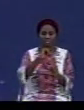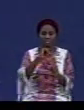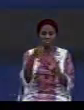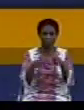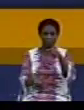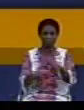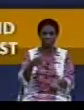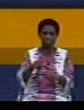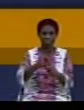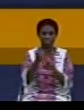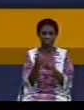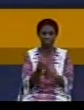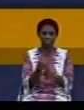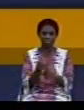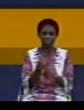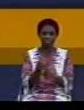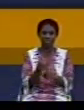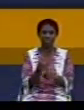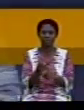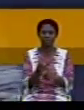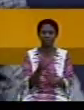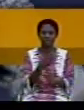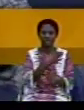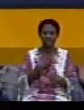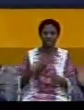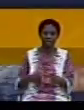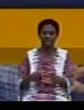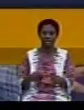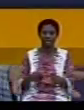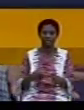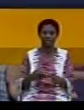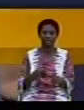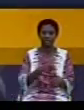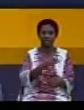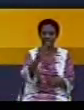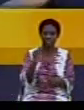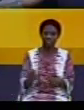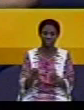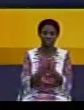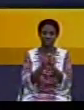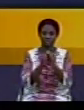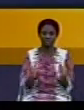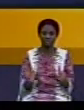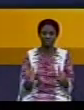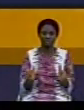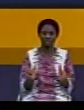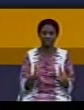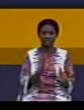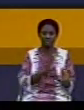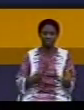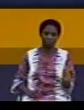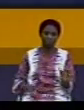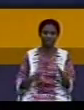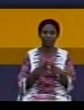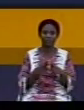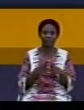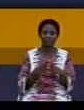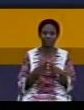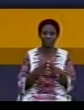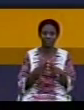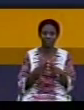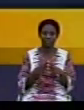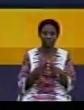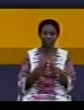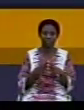Before that man heard of the name of Christ, paralyzed, having needs in his life because